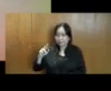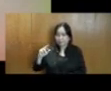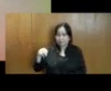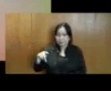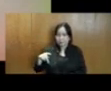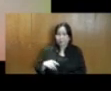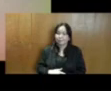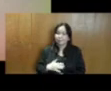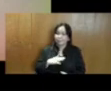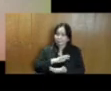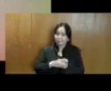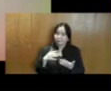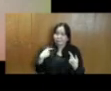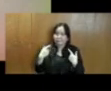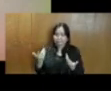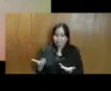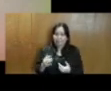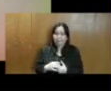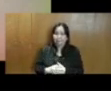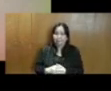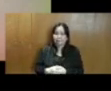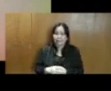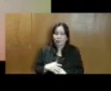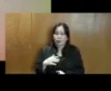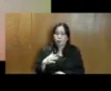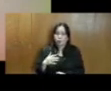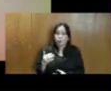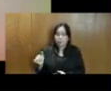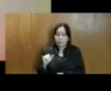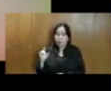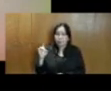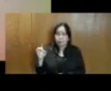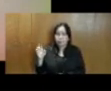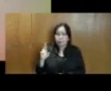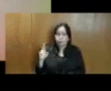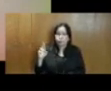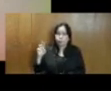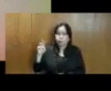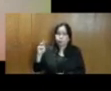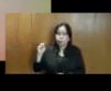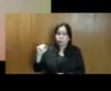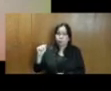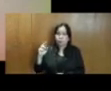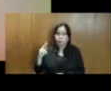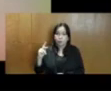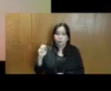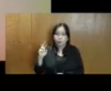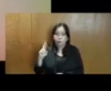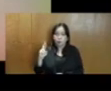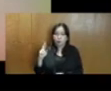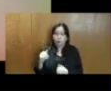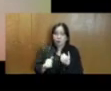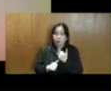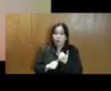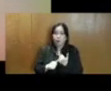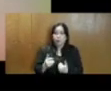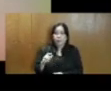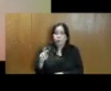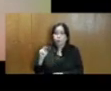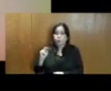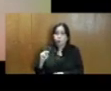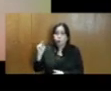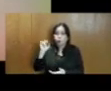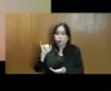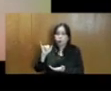to have you here. We're also going to hear from Dr. Mark Curtis, who is an associate professor at Wake Forest University in North